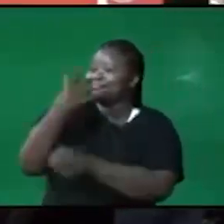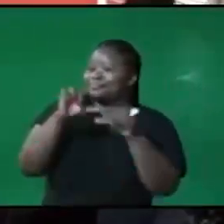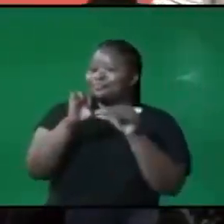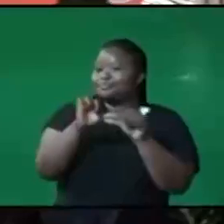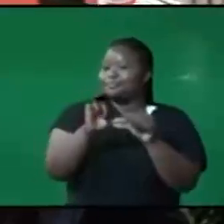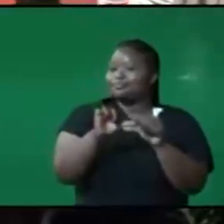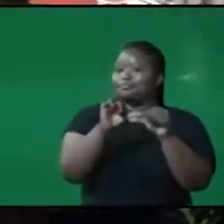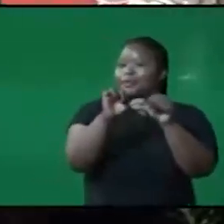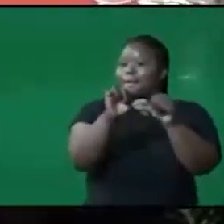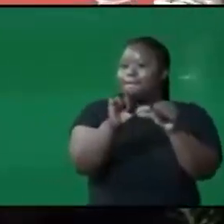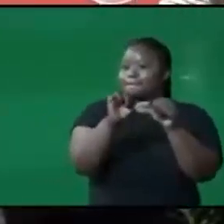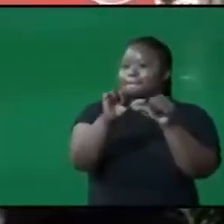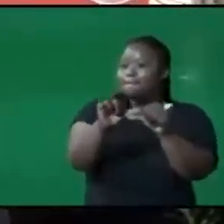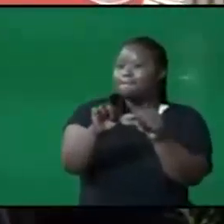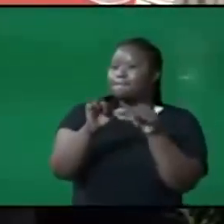Siyaya.